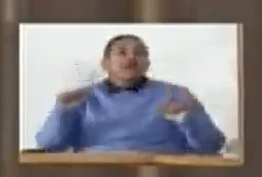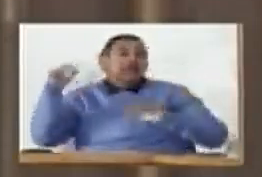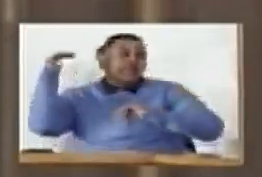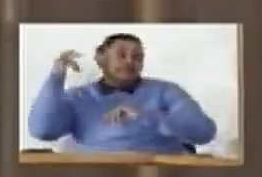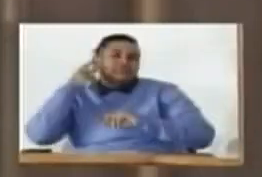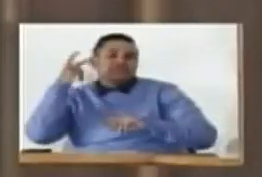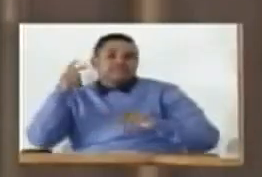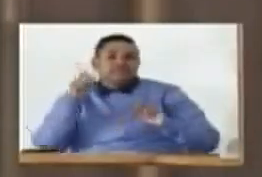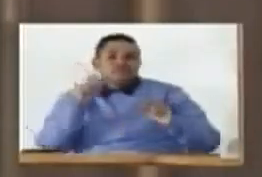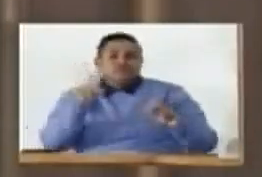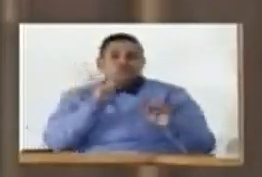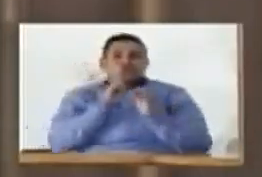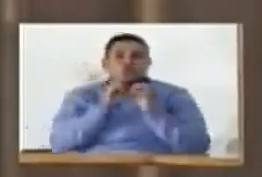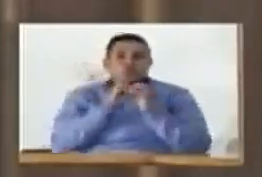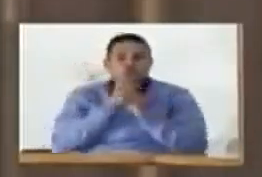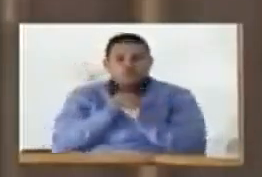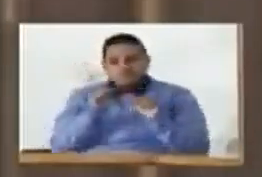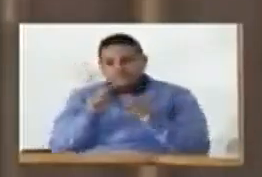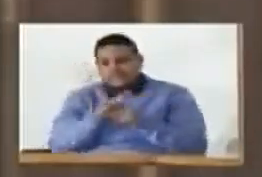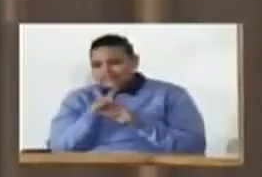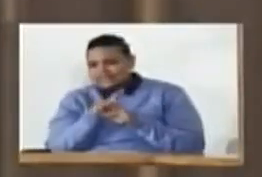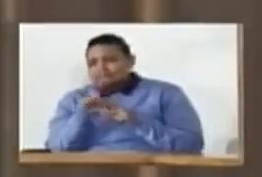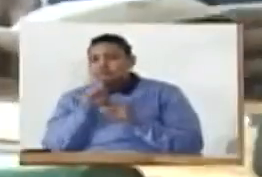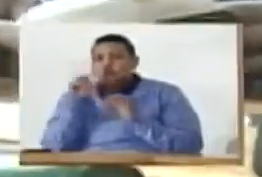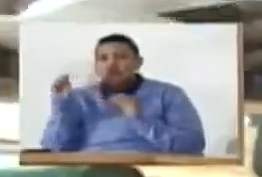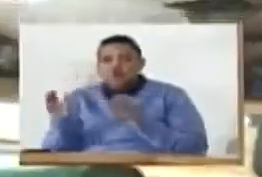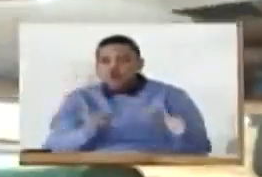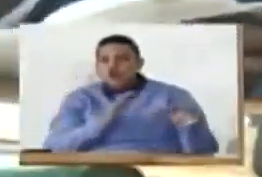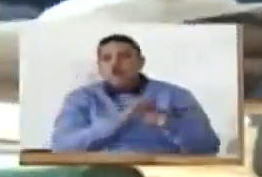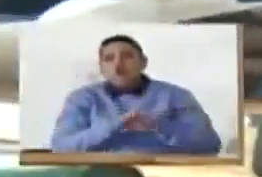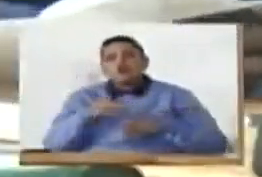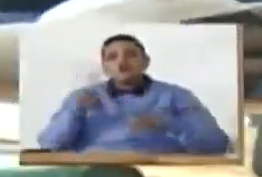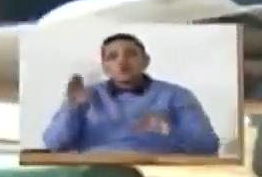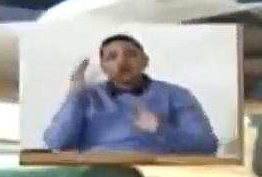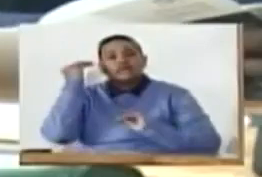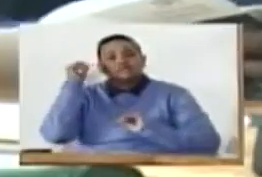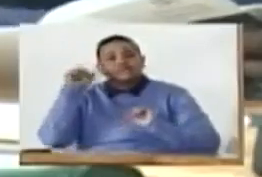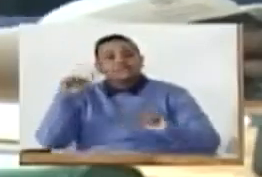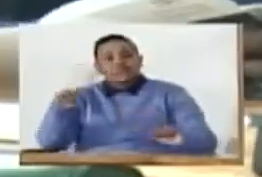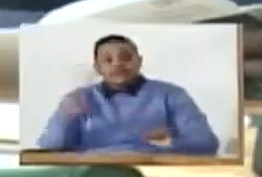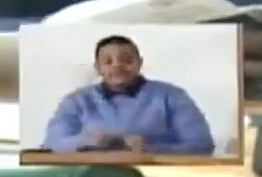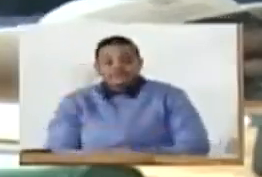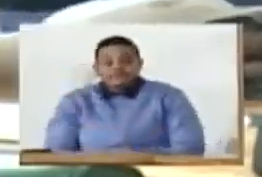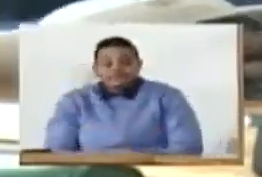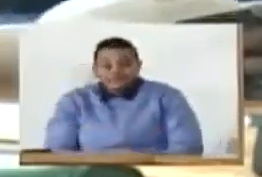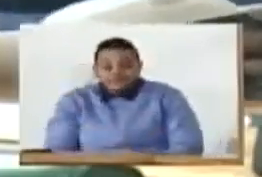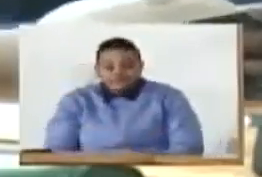see a return to discipline and order on our roads.